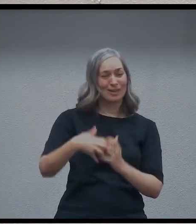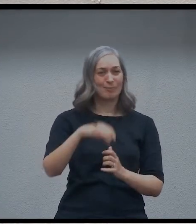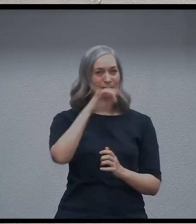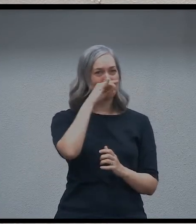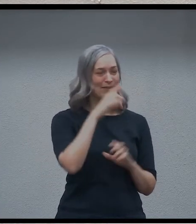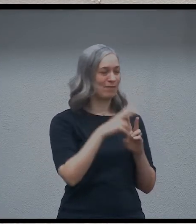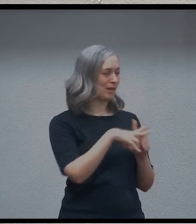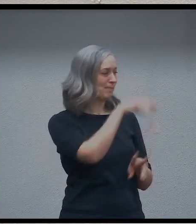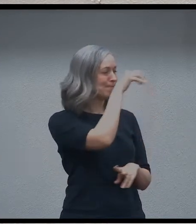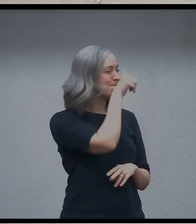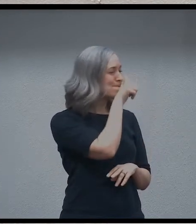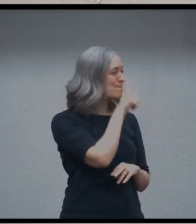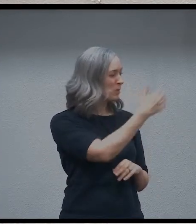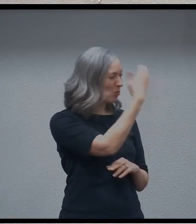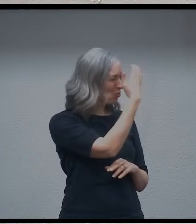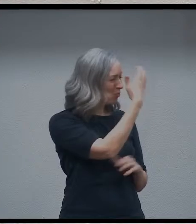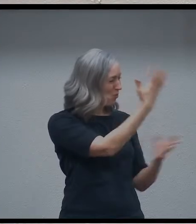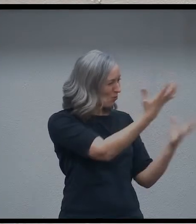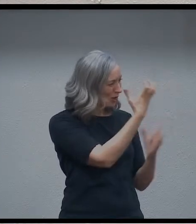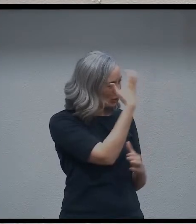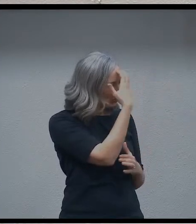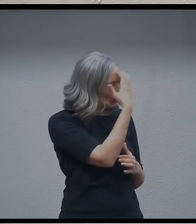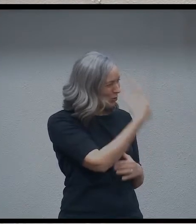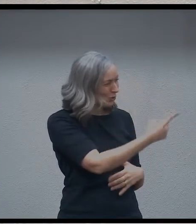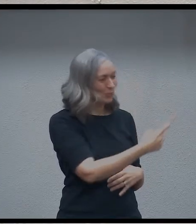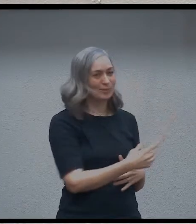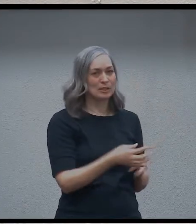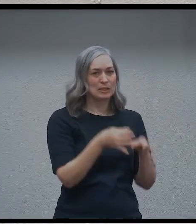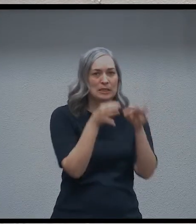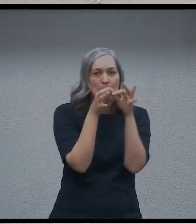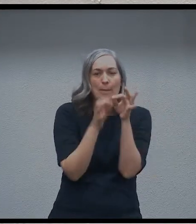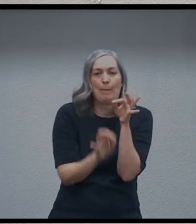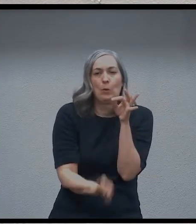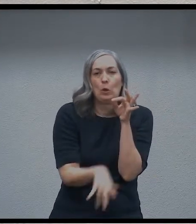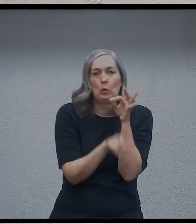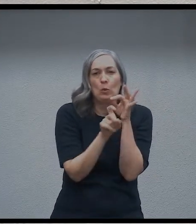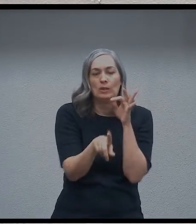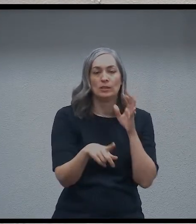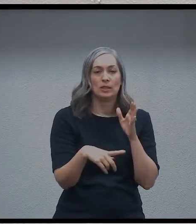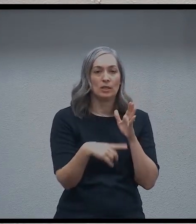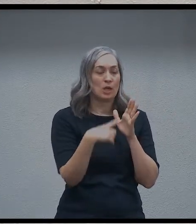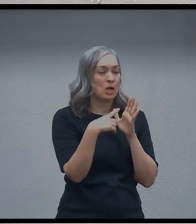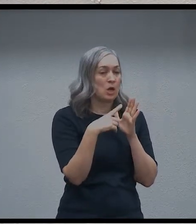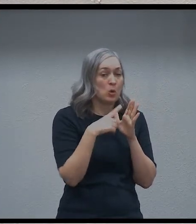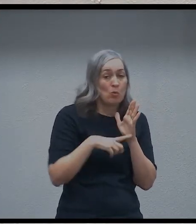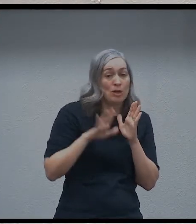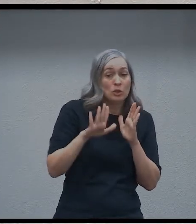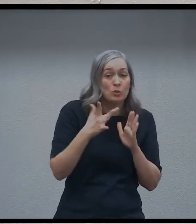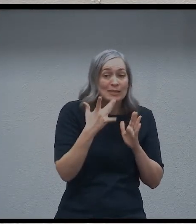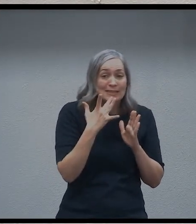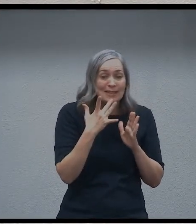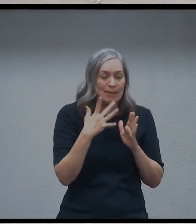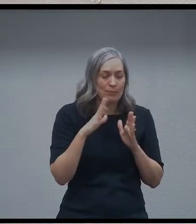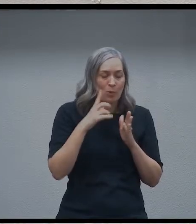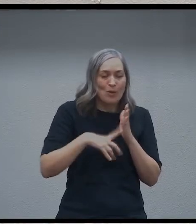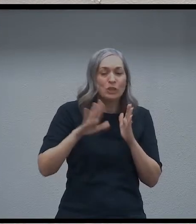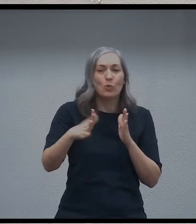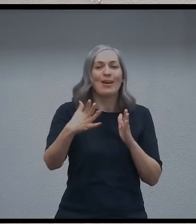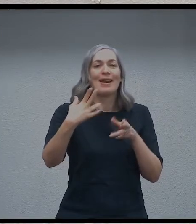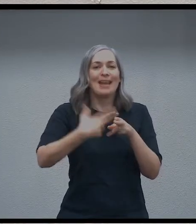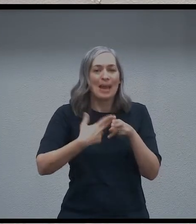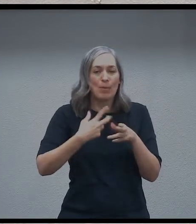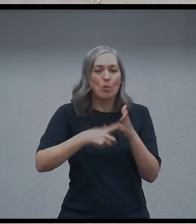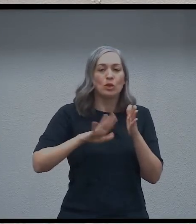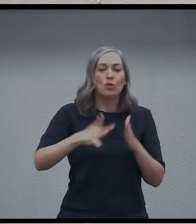They just want to get to know you. And it's really just as simple of questions of what's your name? What's your favorite color? What's your favorite